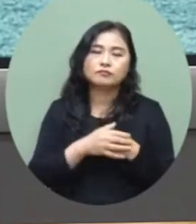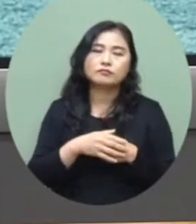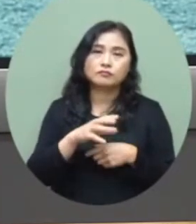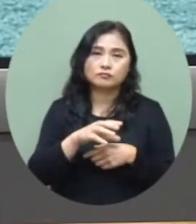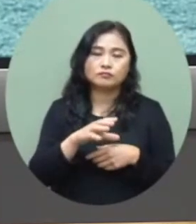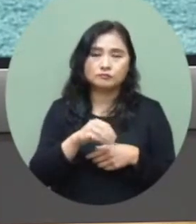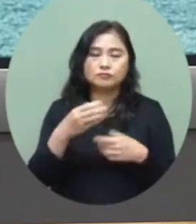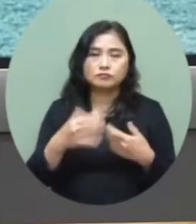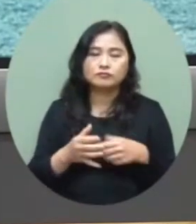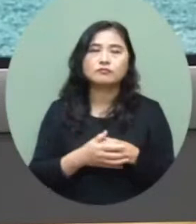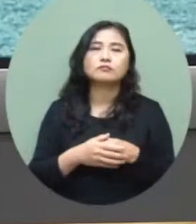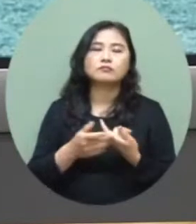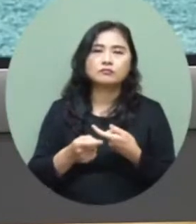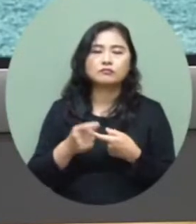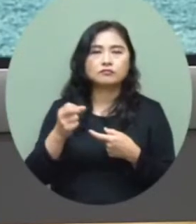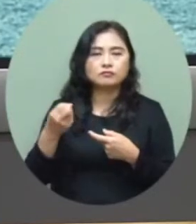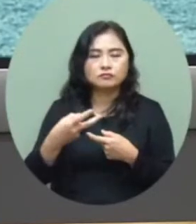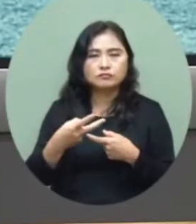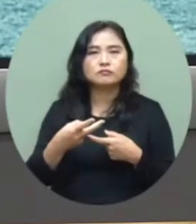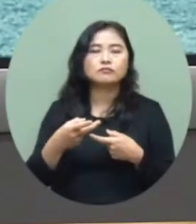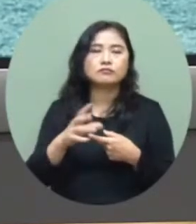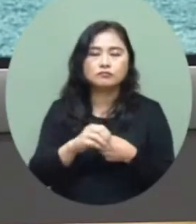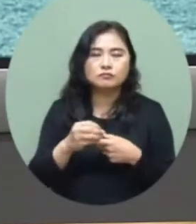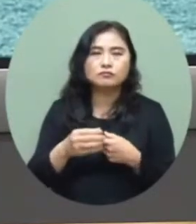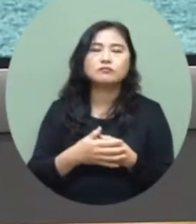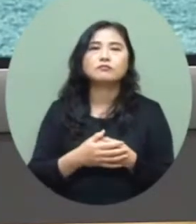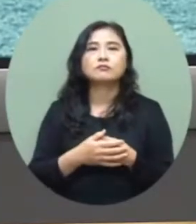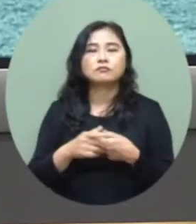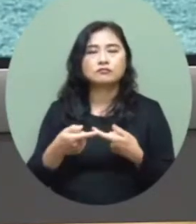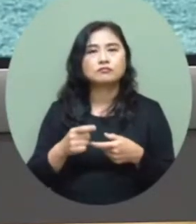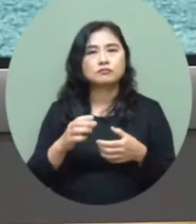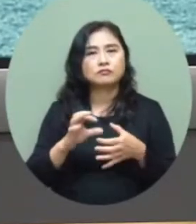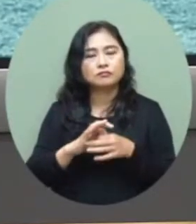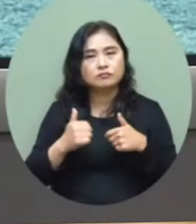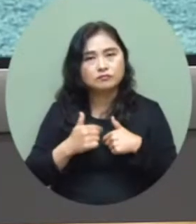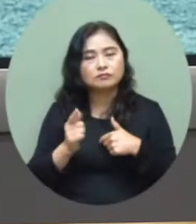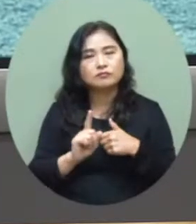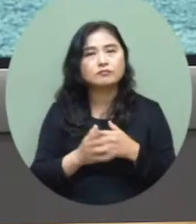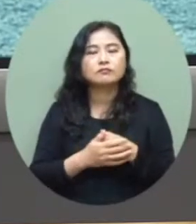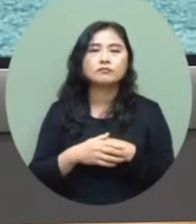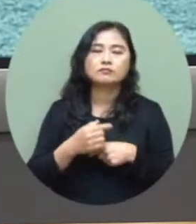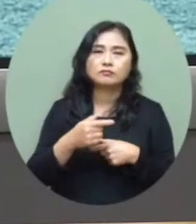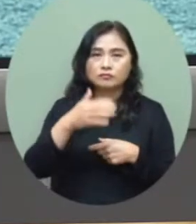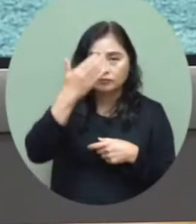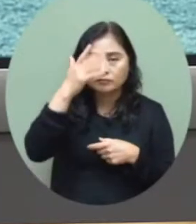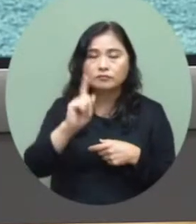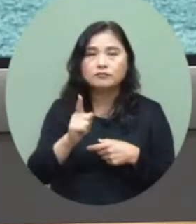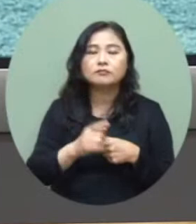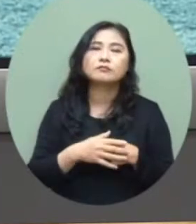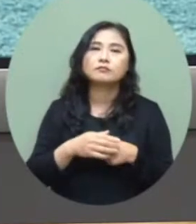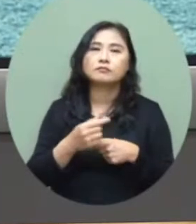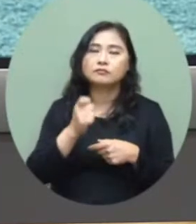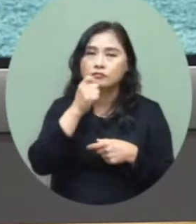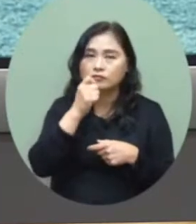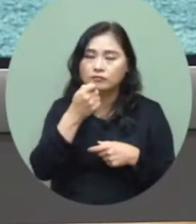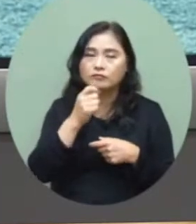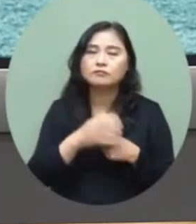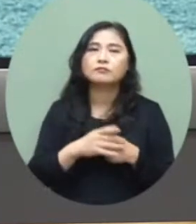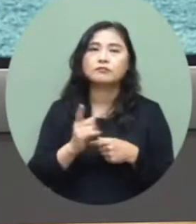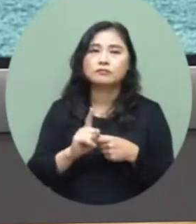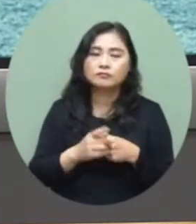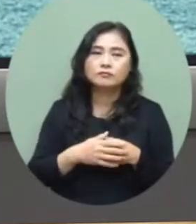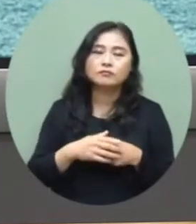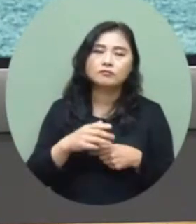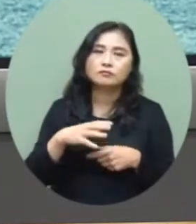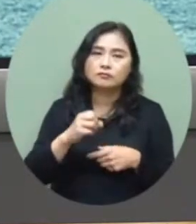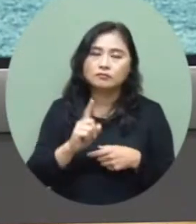these members. And after they have got the test kits, or if they go back again for further kits, then they will ask them if they know how to use them